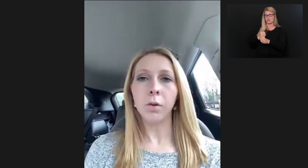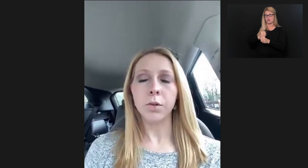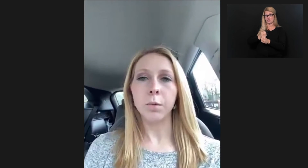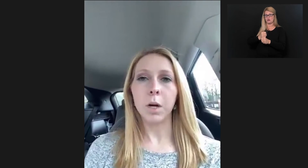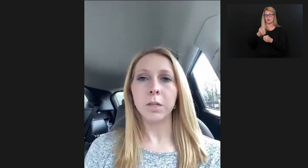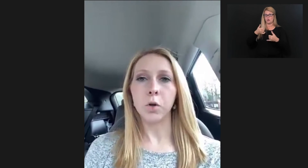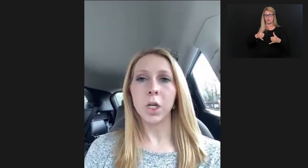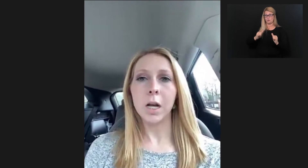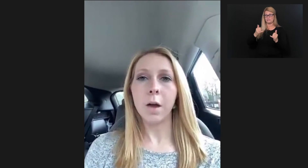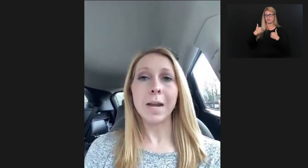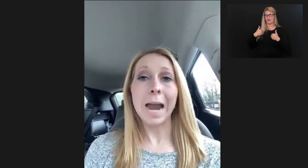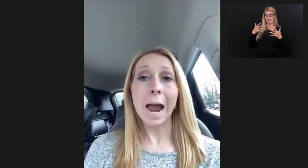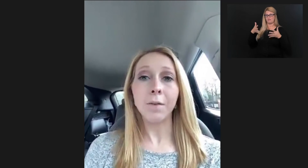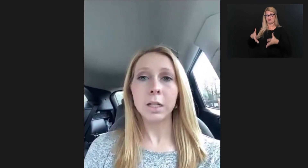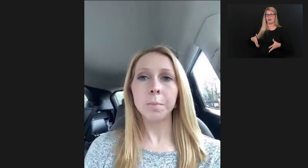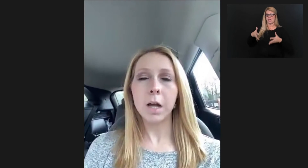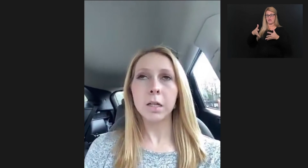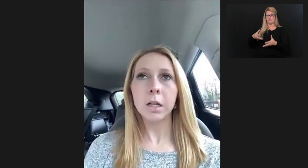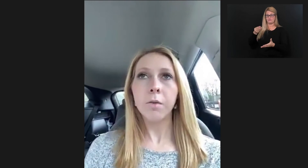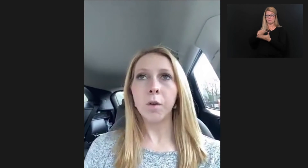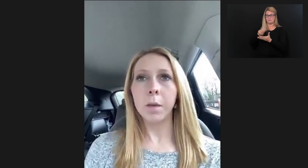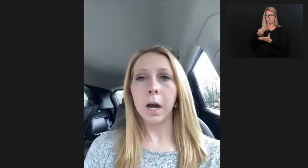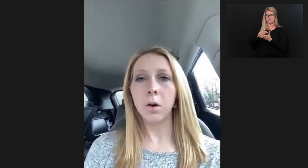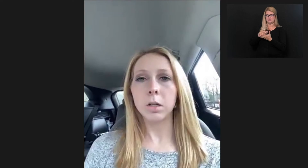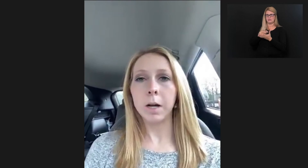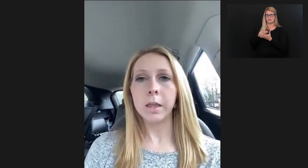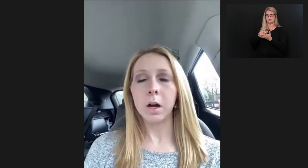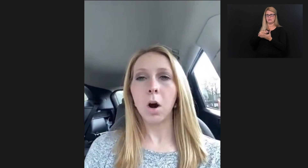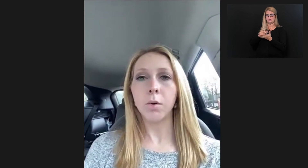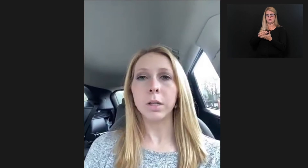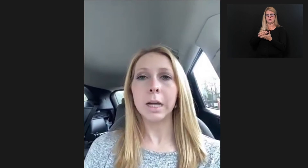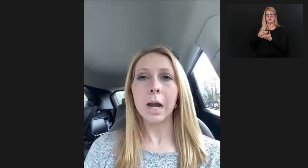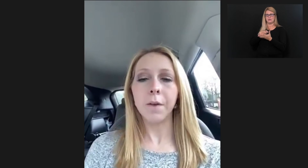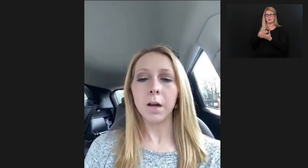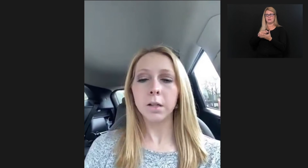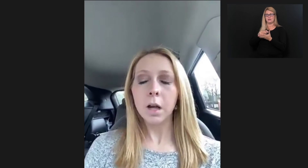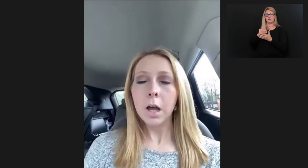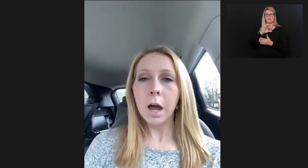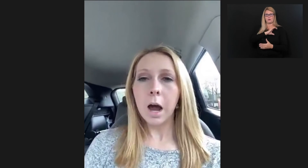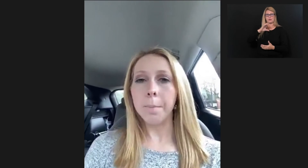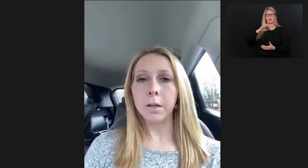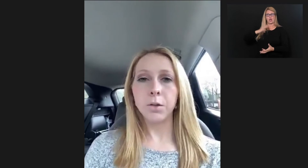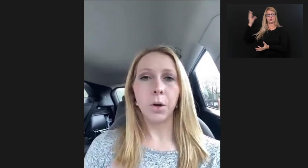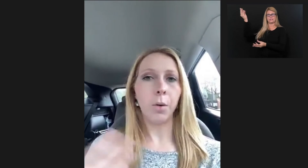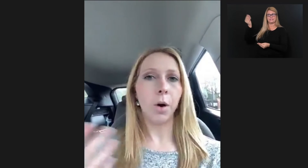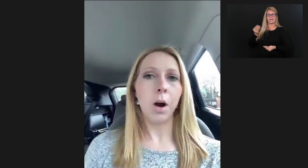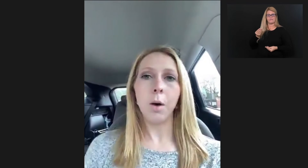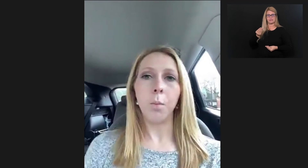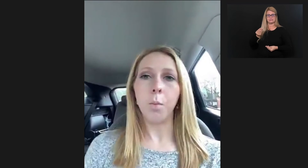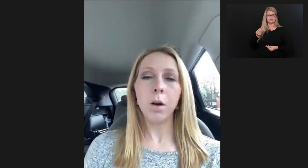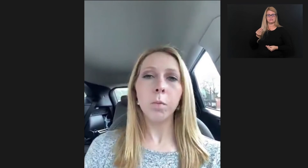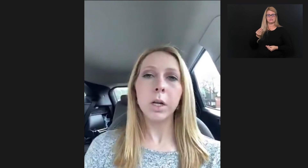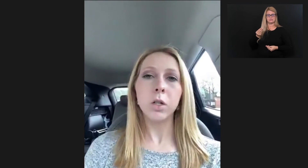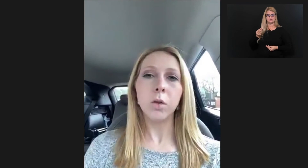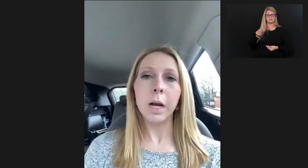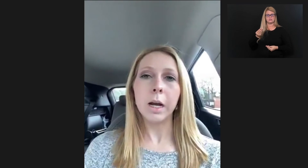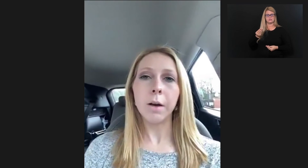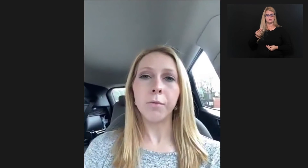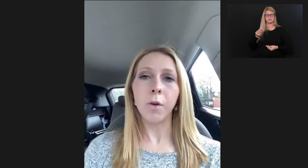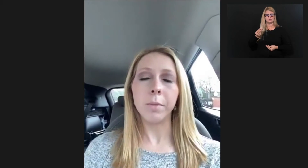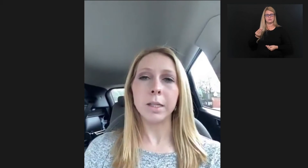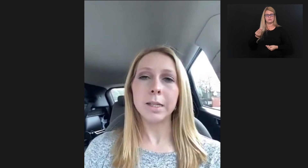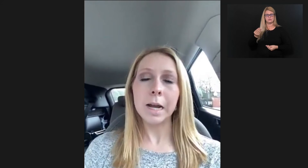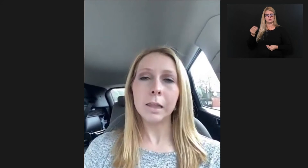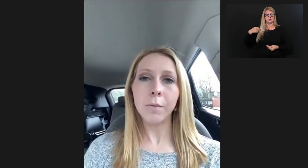of dollars in West Virginia that we haven't spent from the CARES money that Congress gave us. So what are we